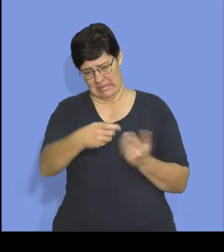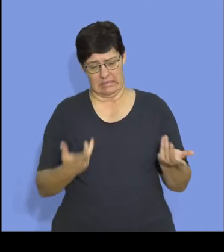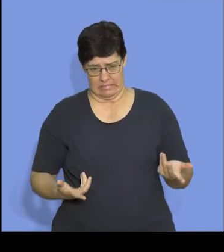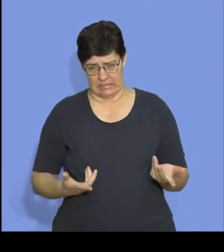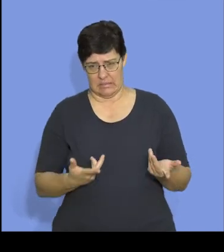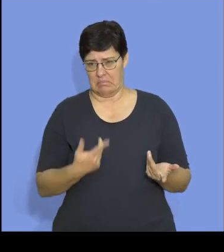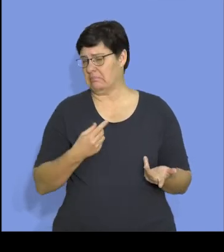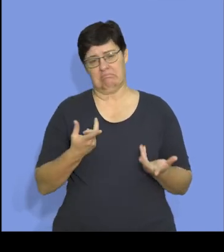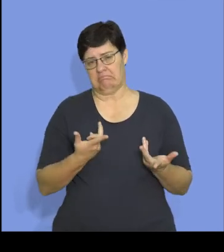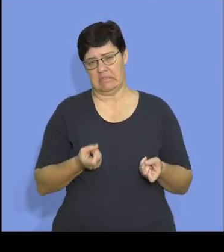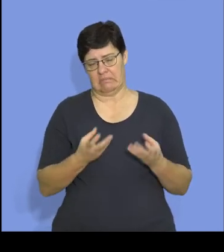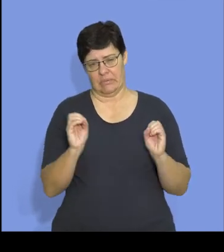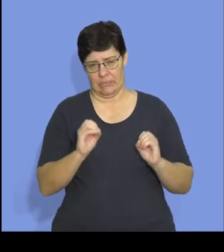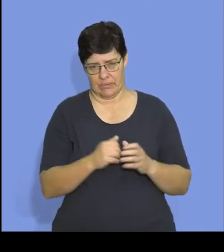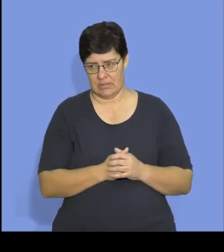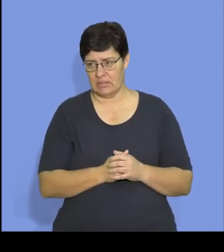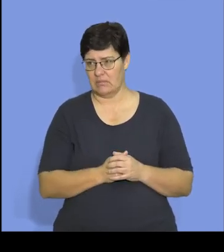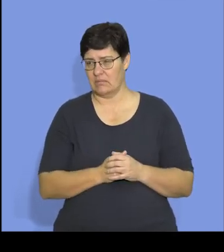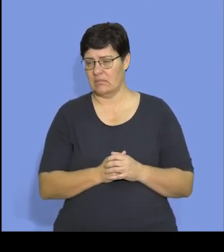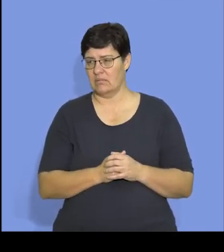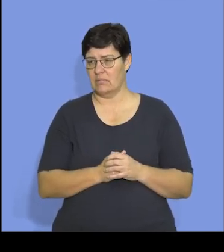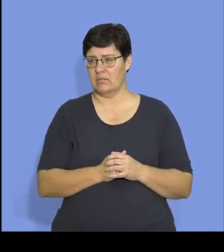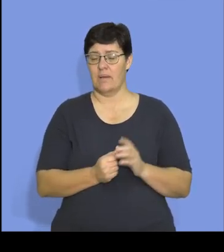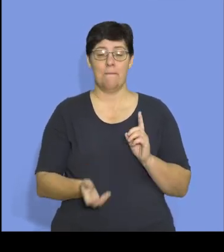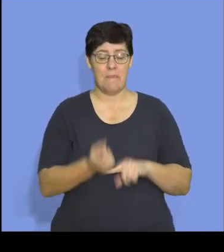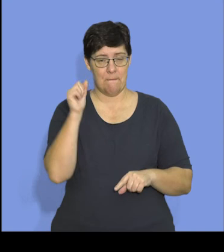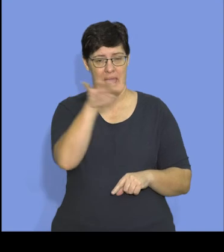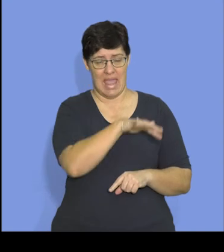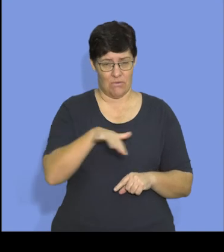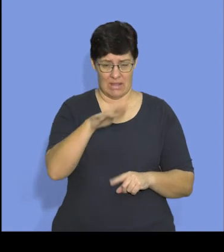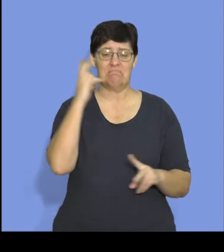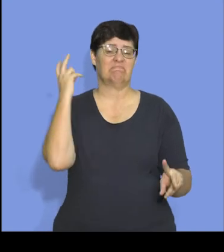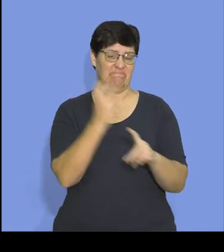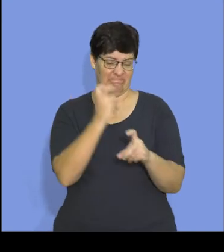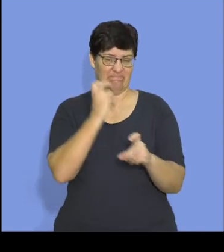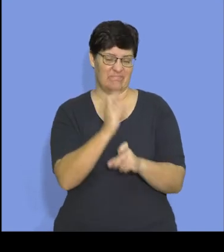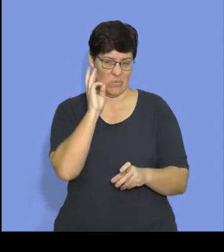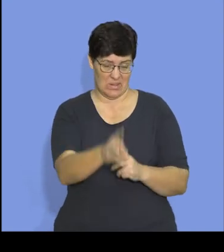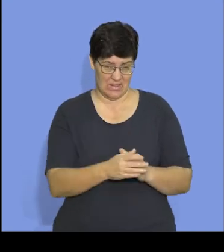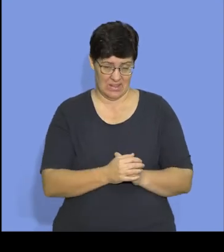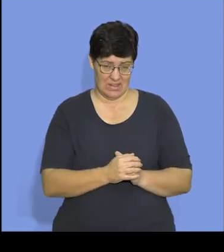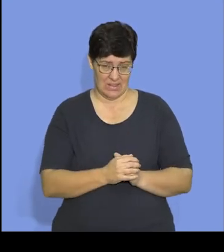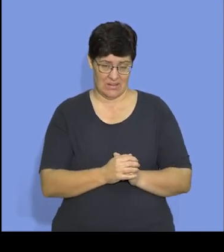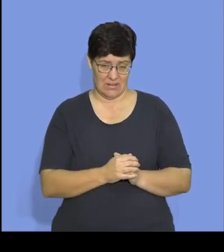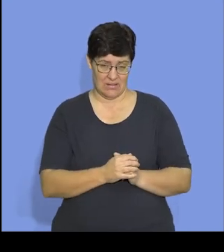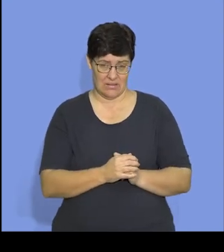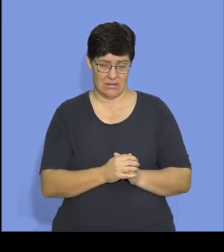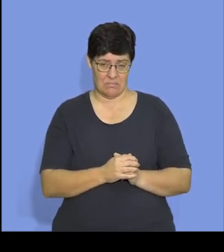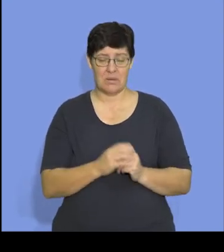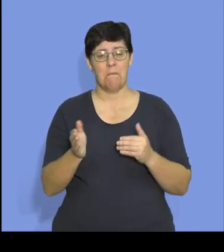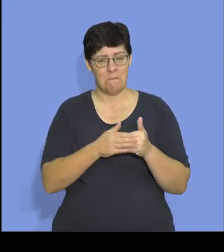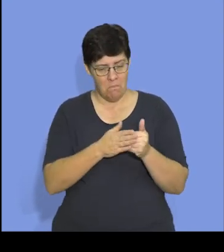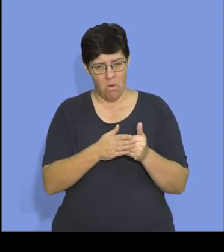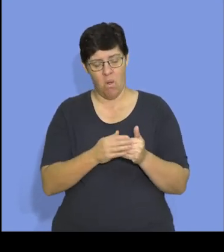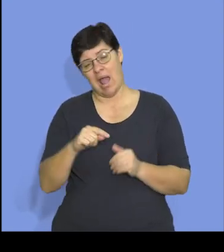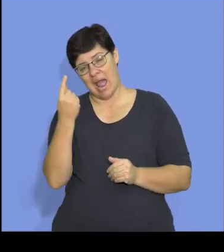didn't. Finding these areas is actually going to be quite difficult. I needed to give you something else to